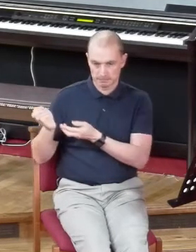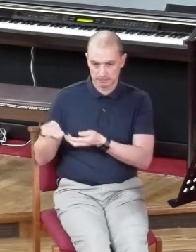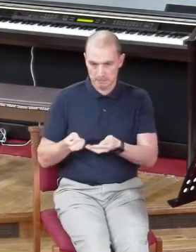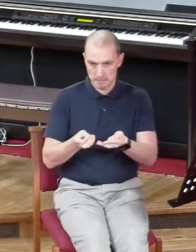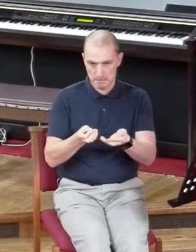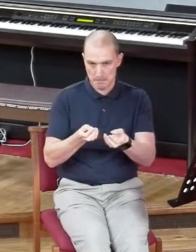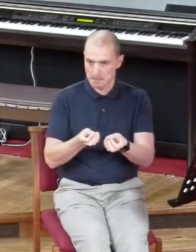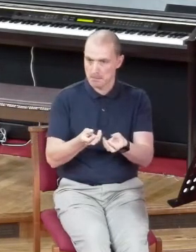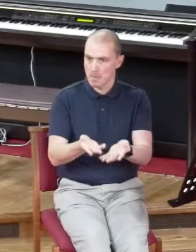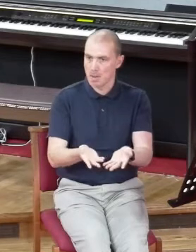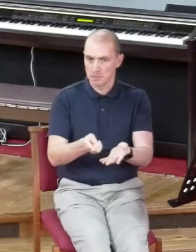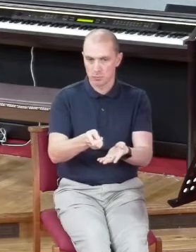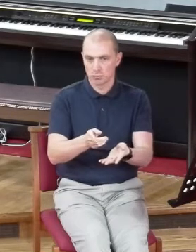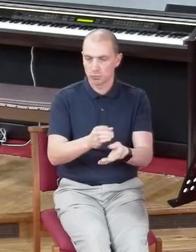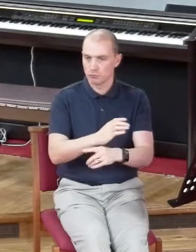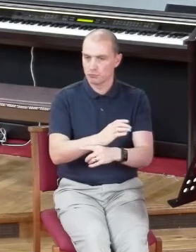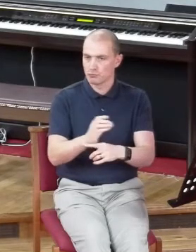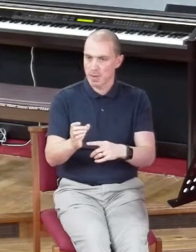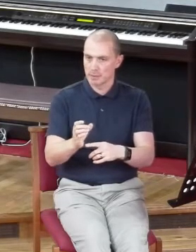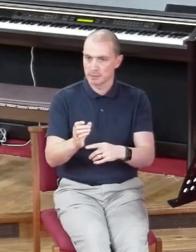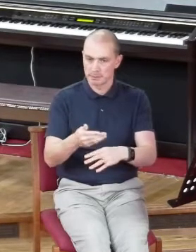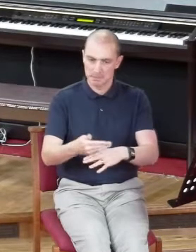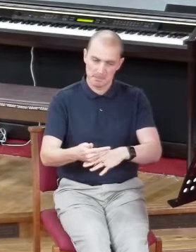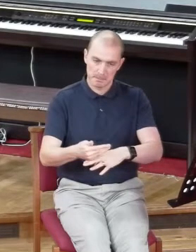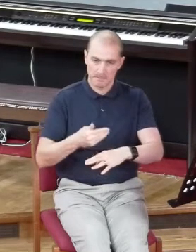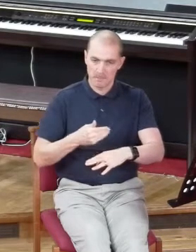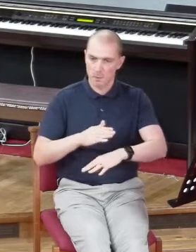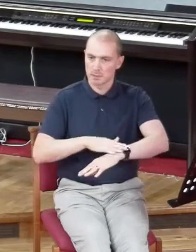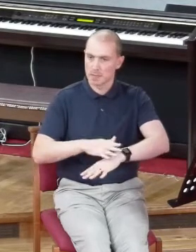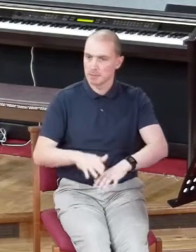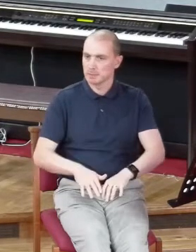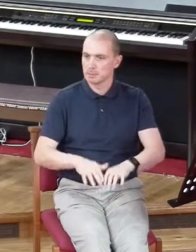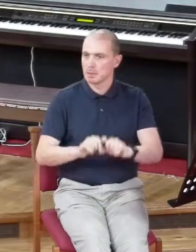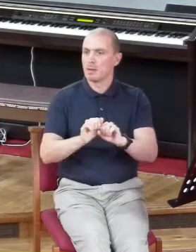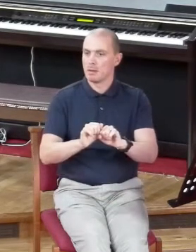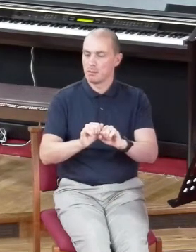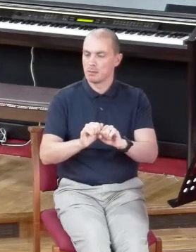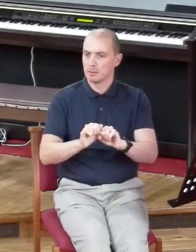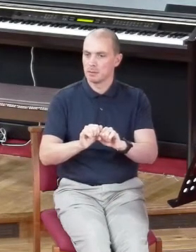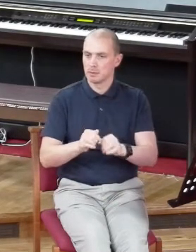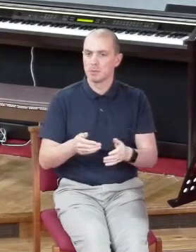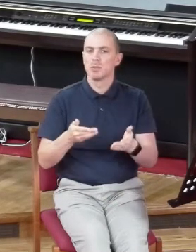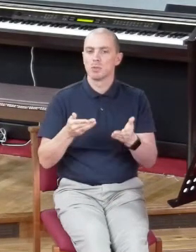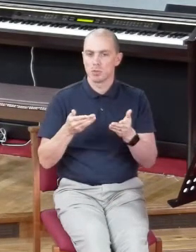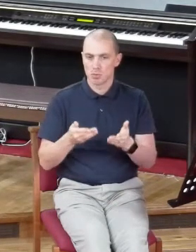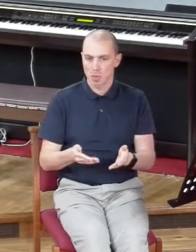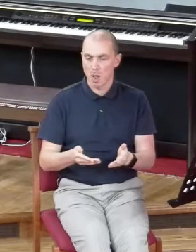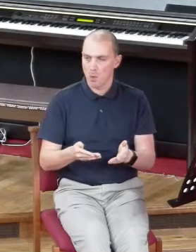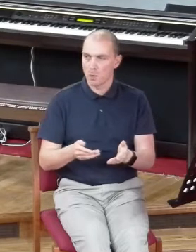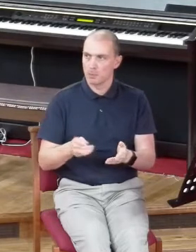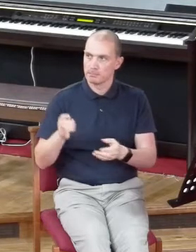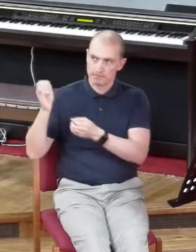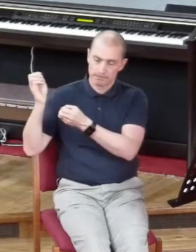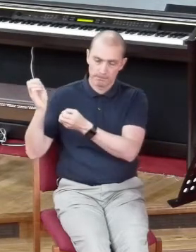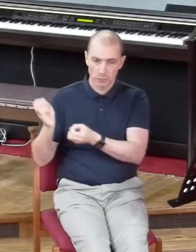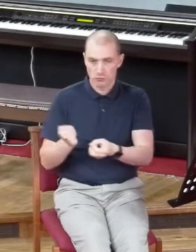time, but it has now revealed through the appearing of our Savior, Christ